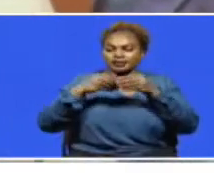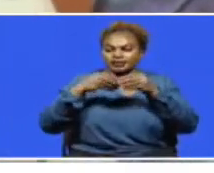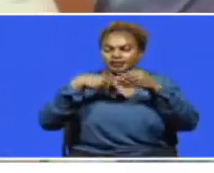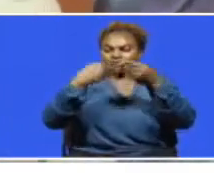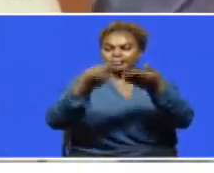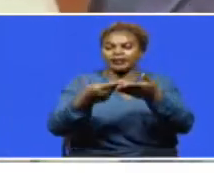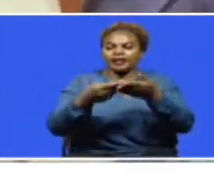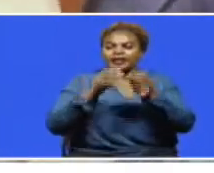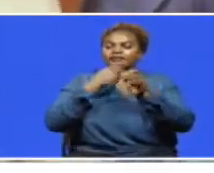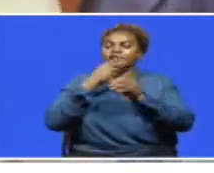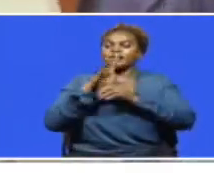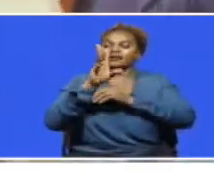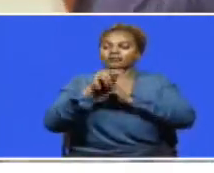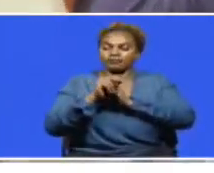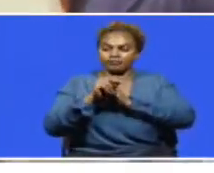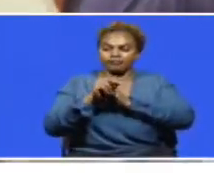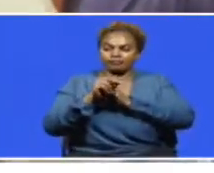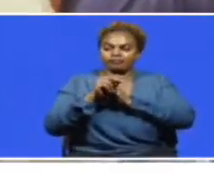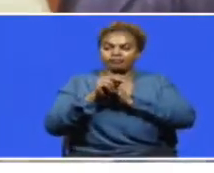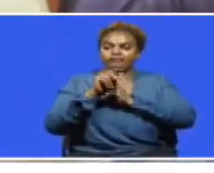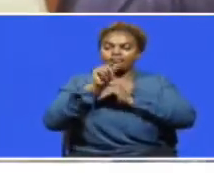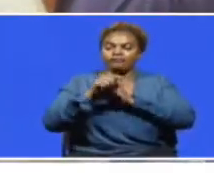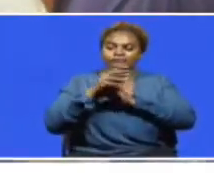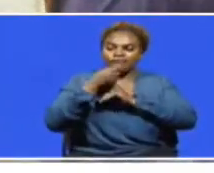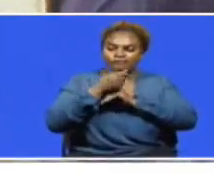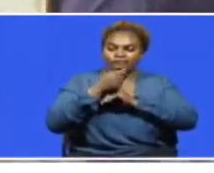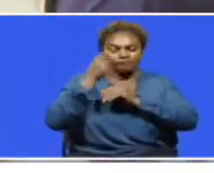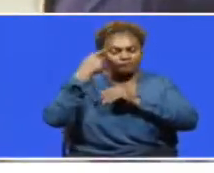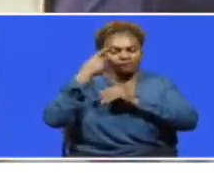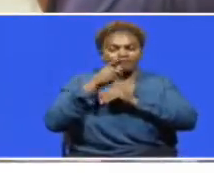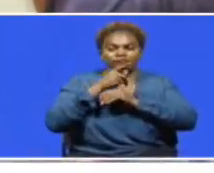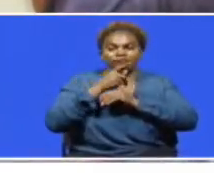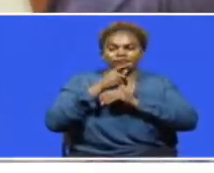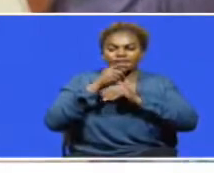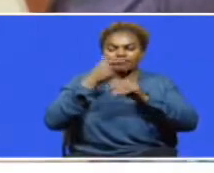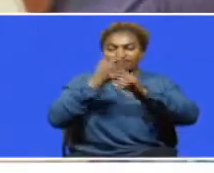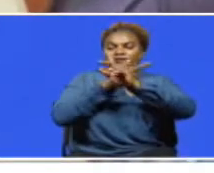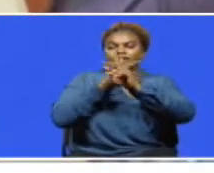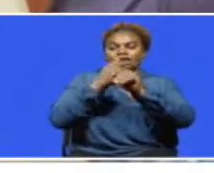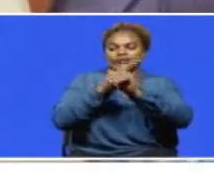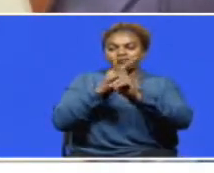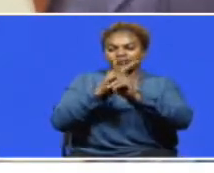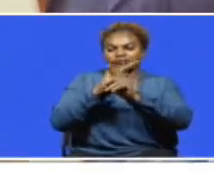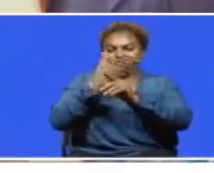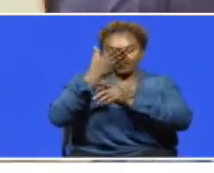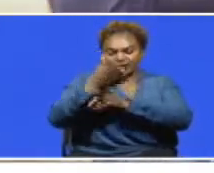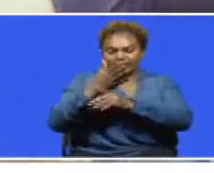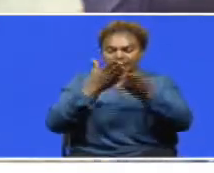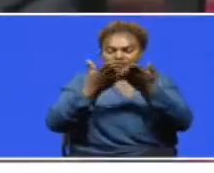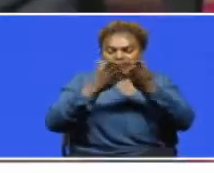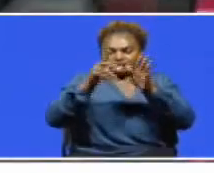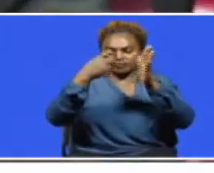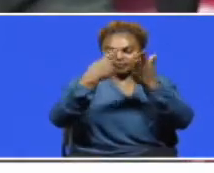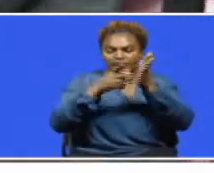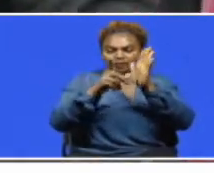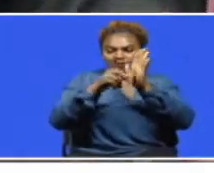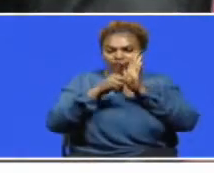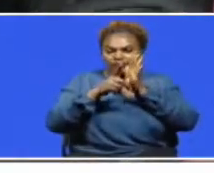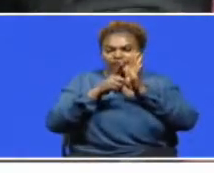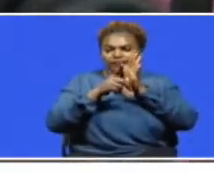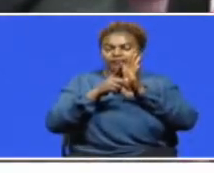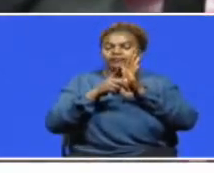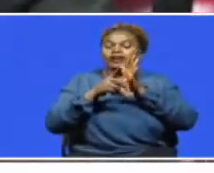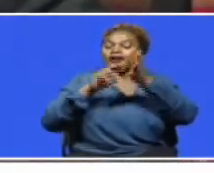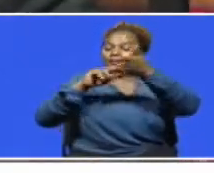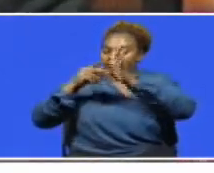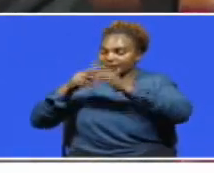first? If you say no, this money is for what? And go on record that it was there to service your loans. This is an